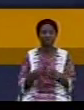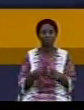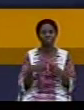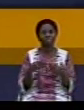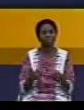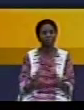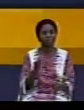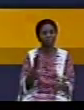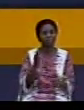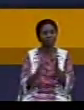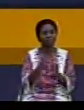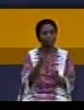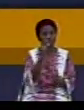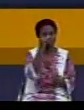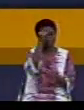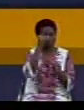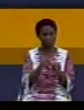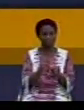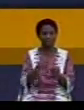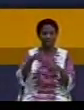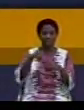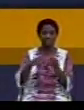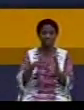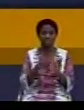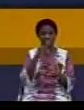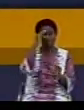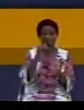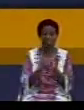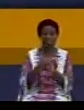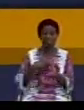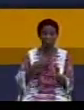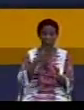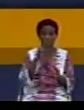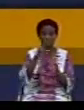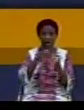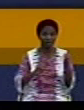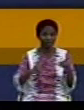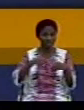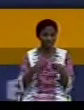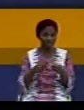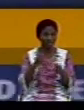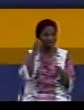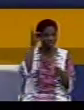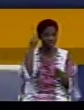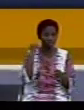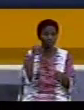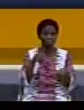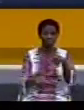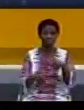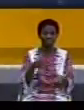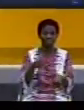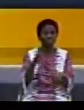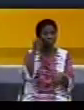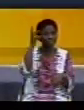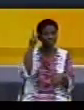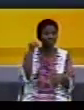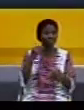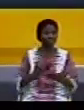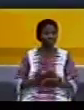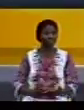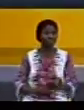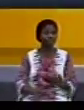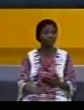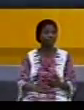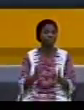about this man that we're reading about, he was paralyzed. He was born that